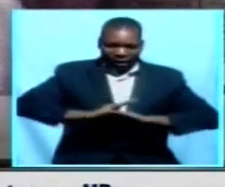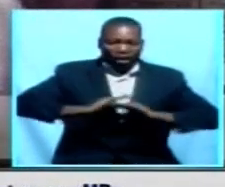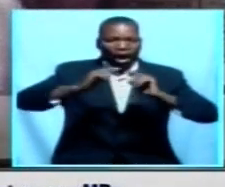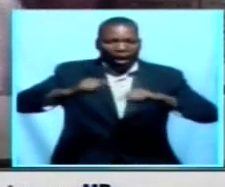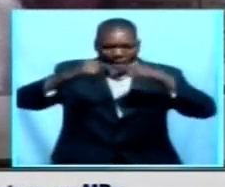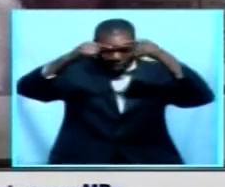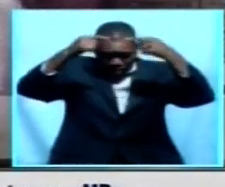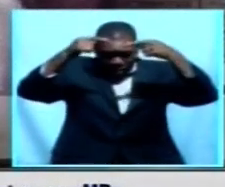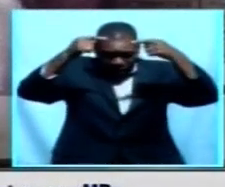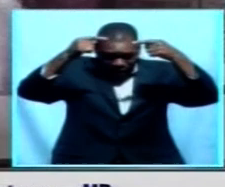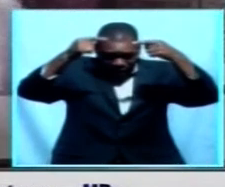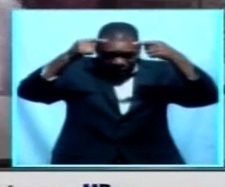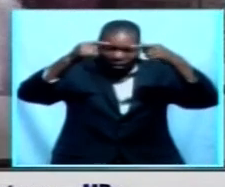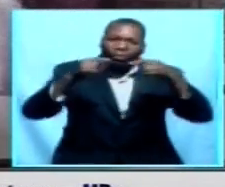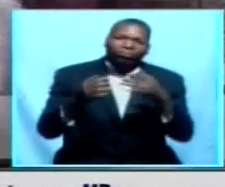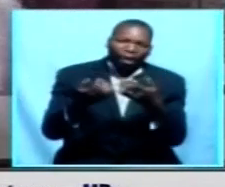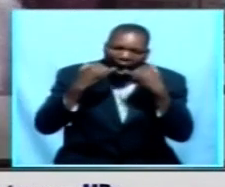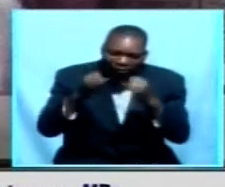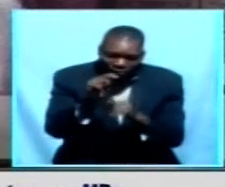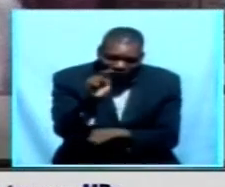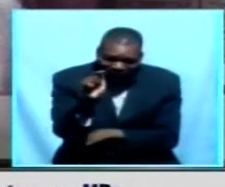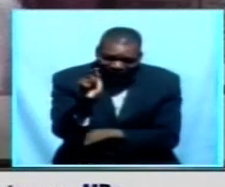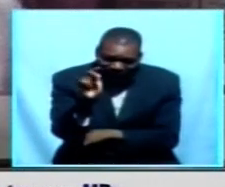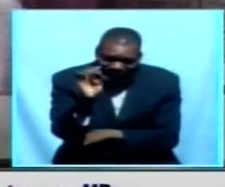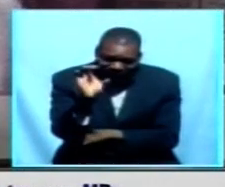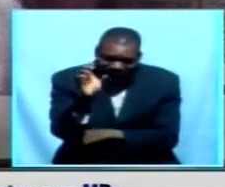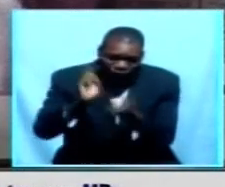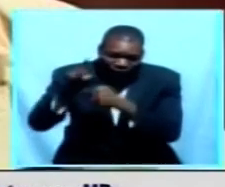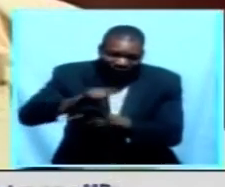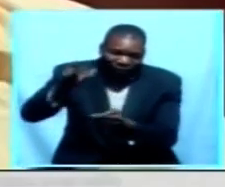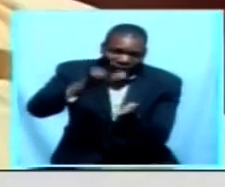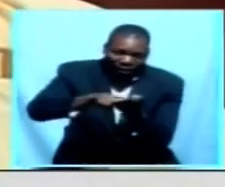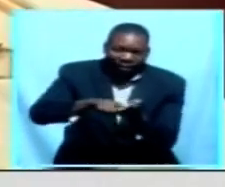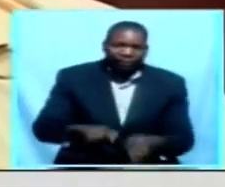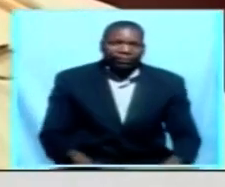speaking to ZNBC News in a walk-in interview in Lusaka today.